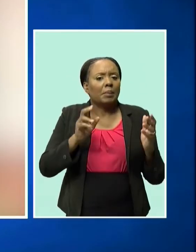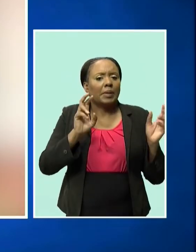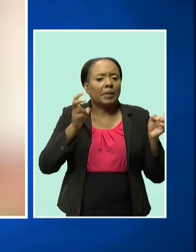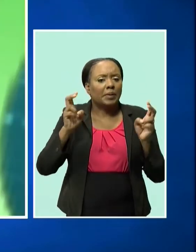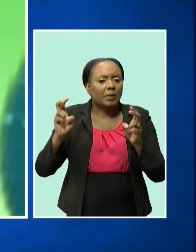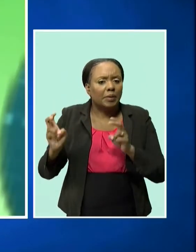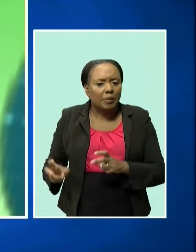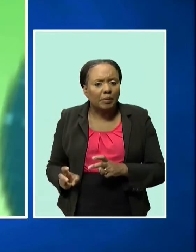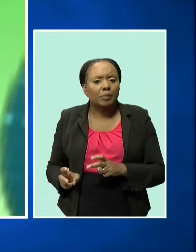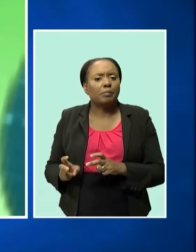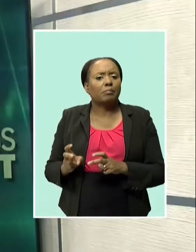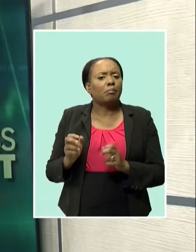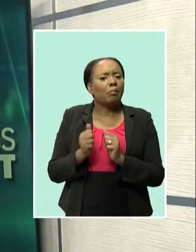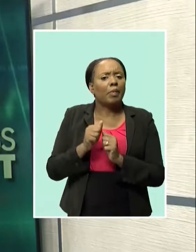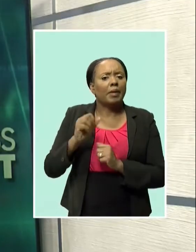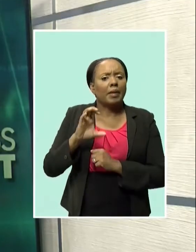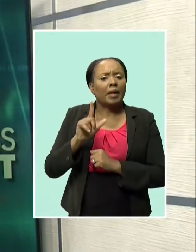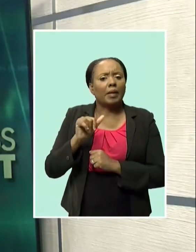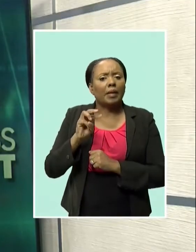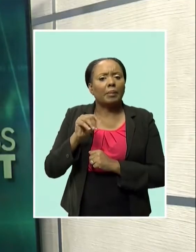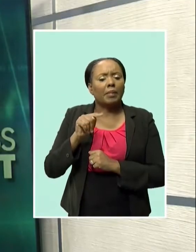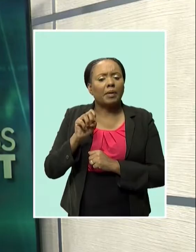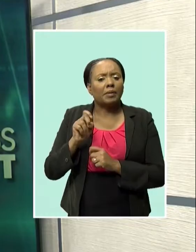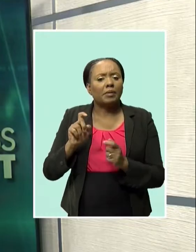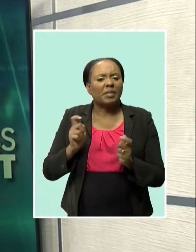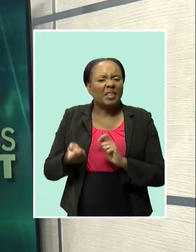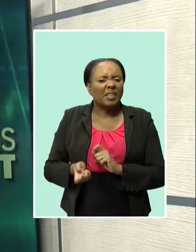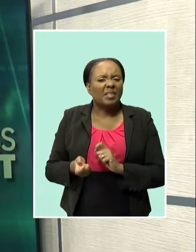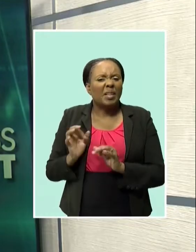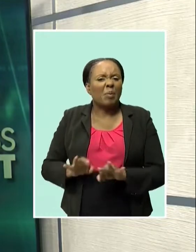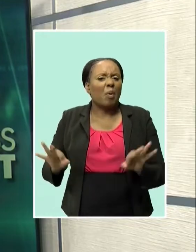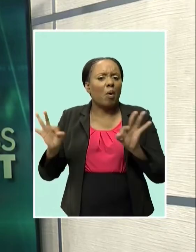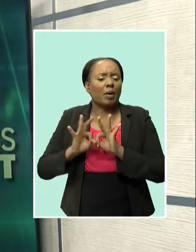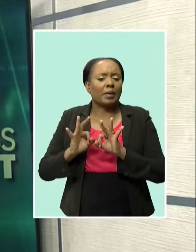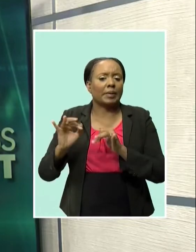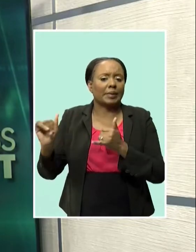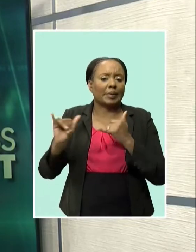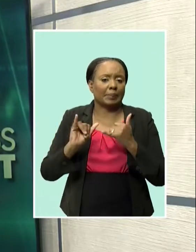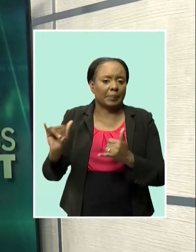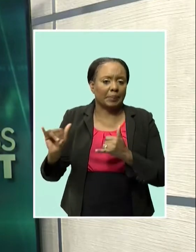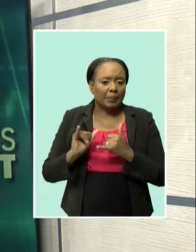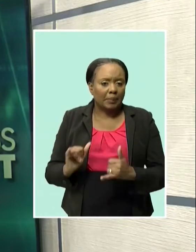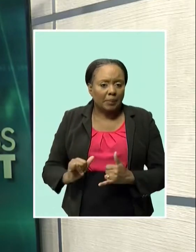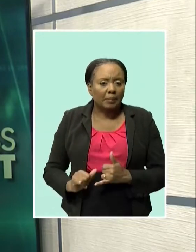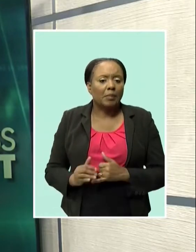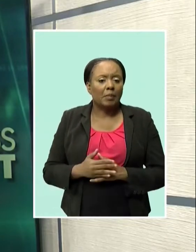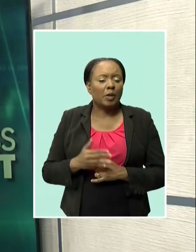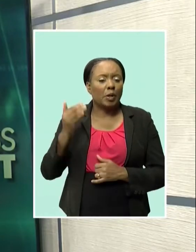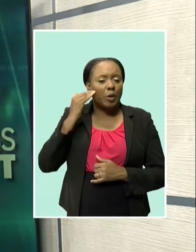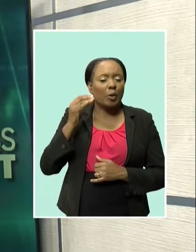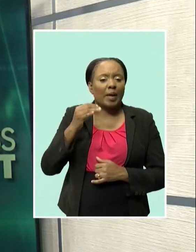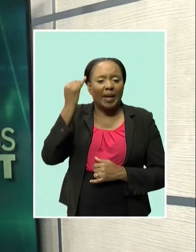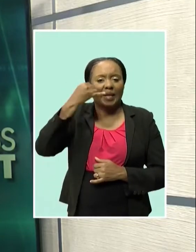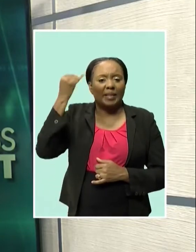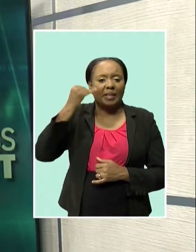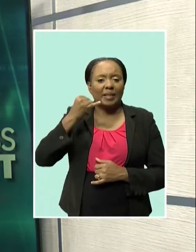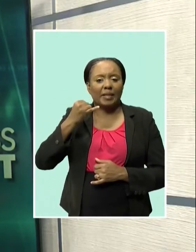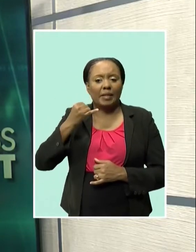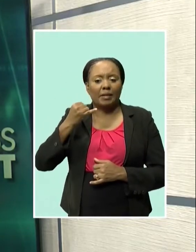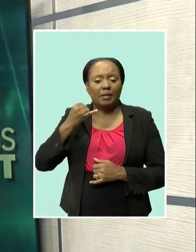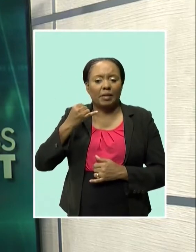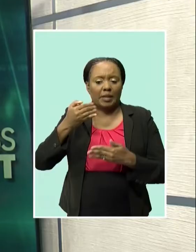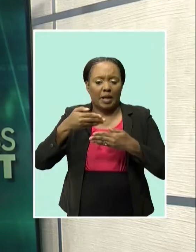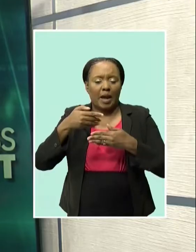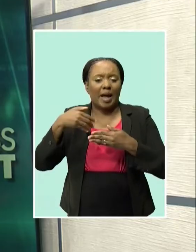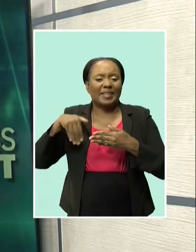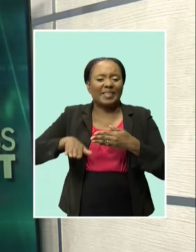climate change were just as important to Italy as they were to Barbados and the Caribbean, given his country was also surrounded by the sea. He